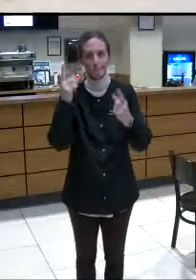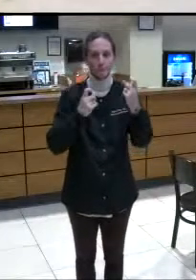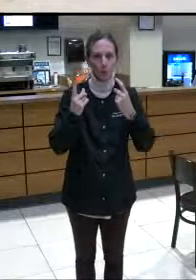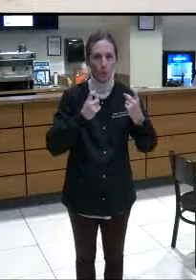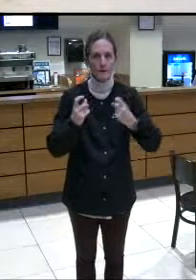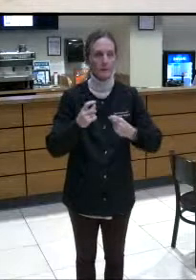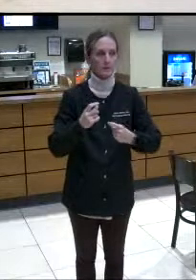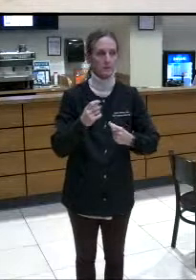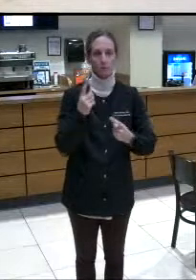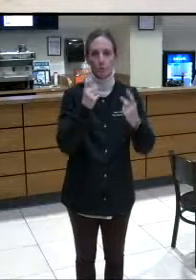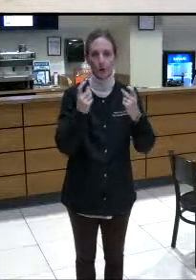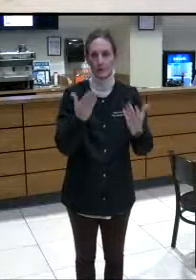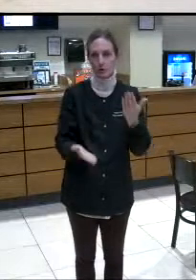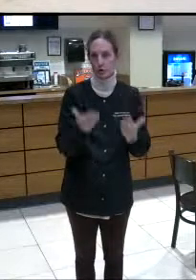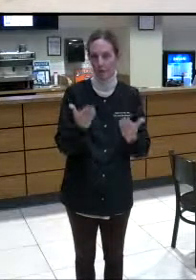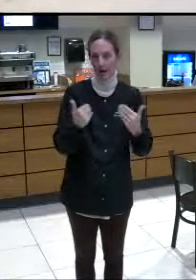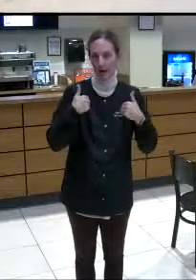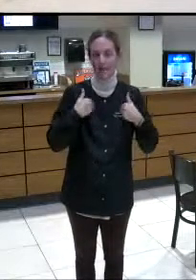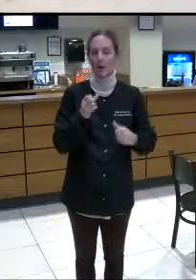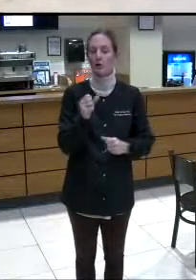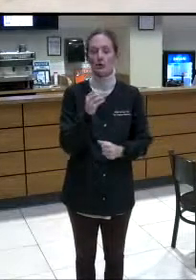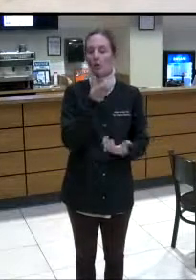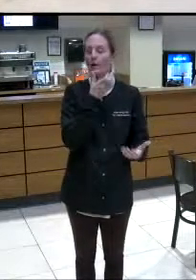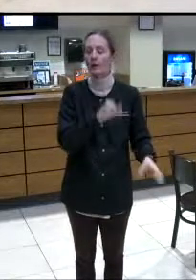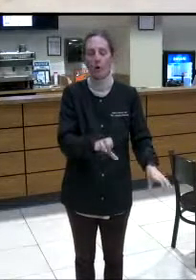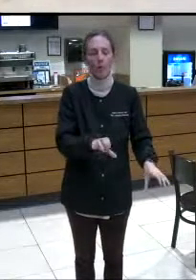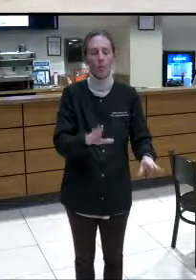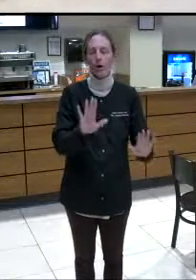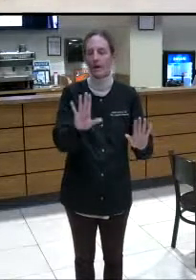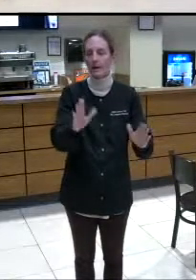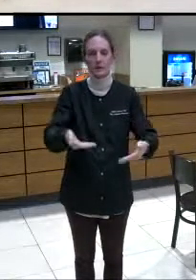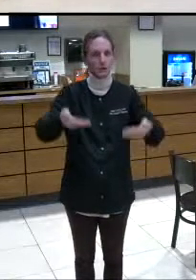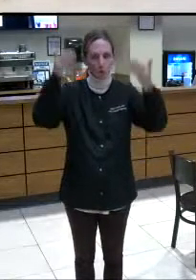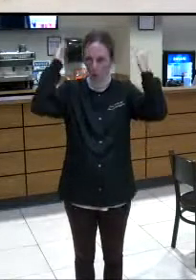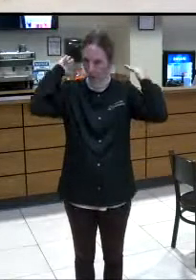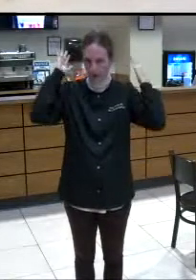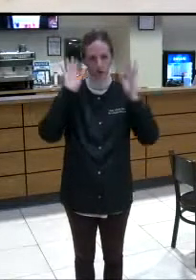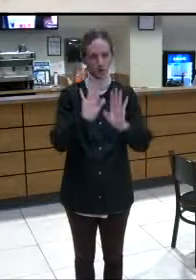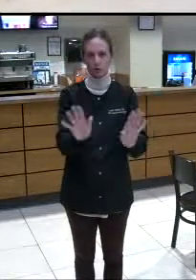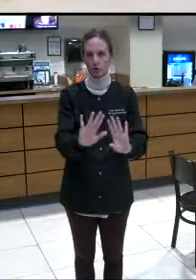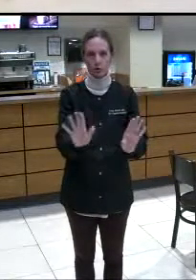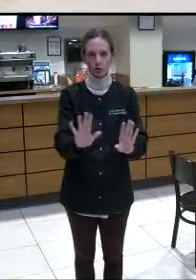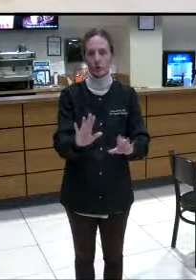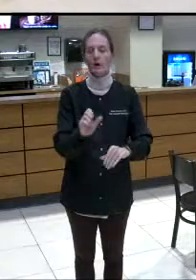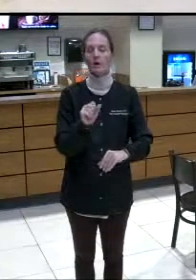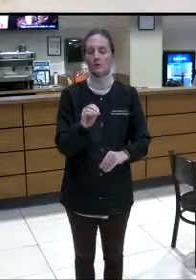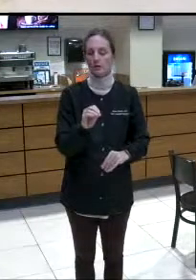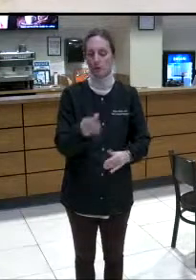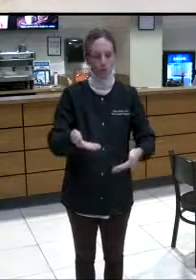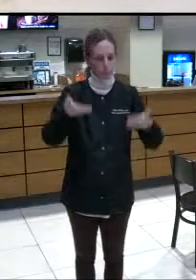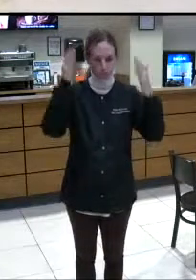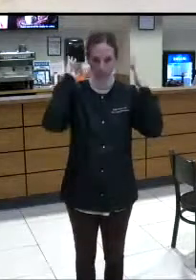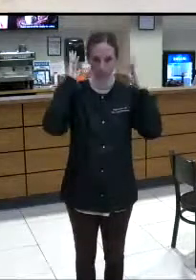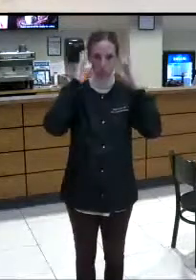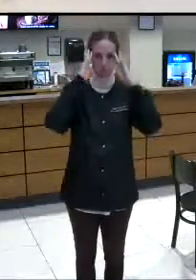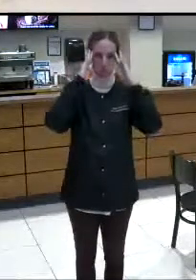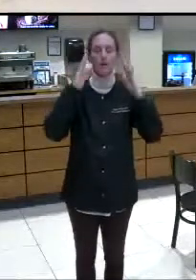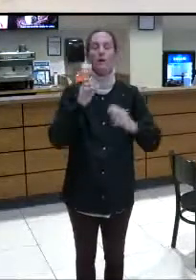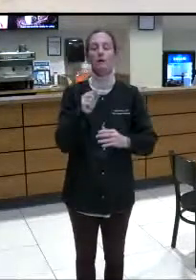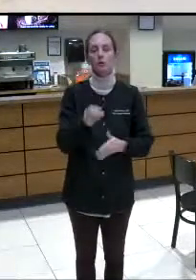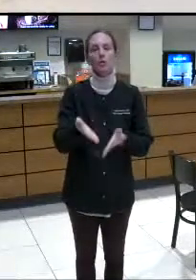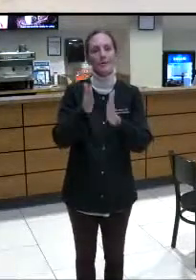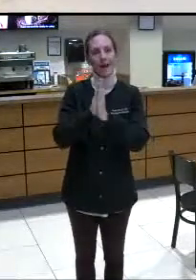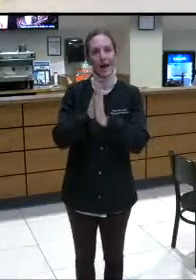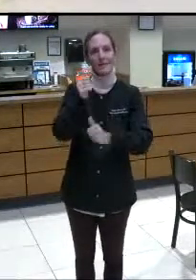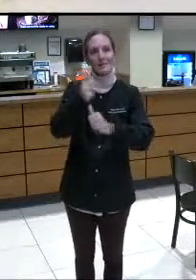questions that you might have. So we don't want it to be so much that it's too much to really process, but enough. So we've asked each